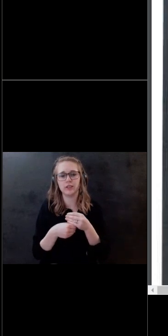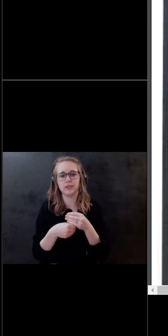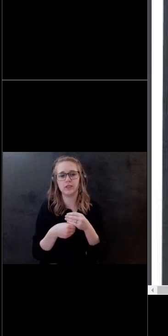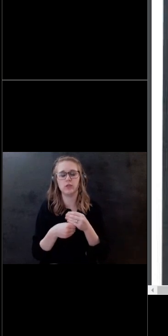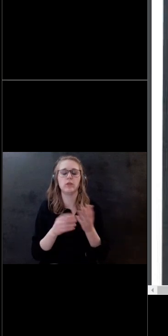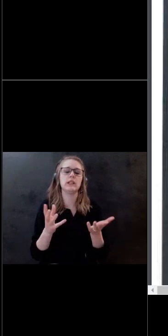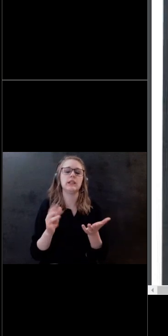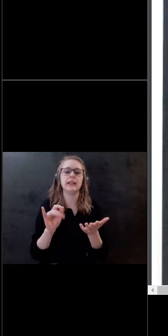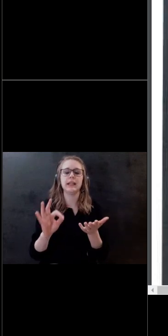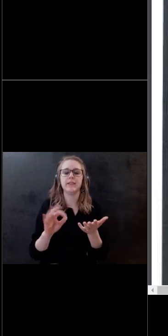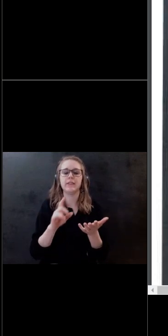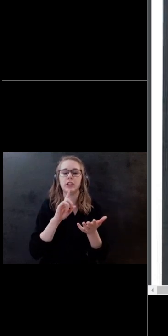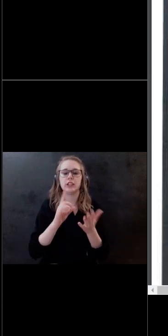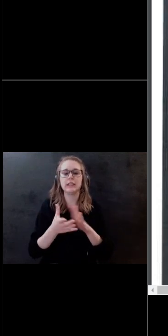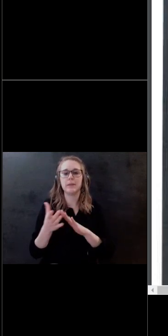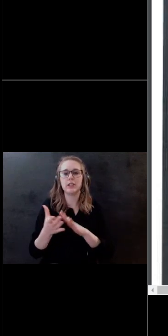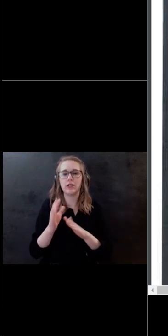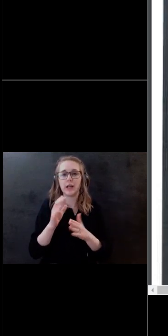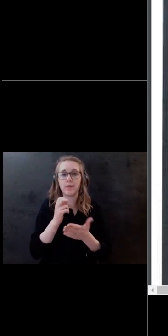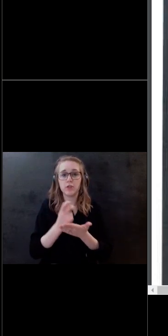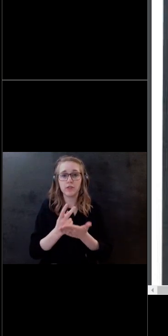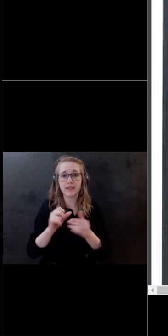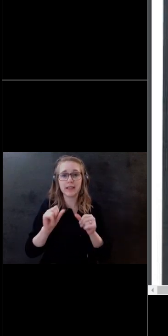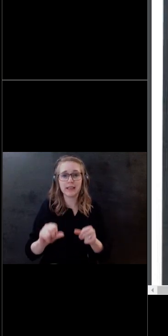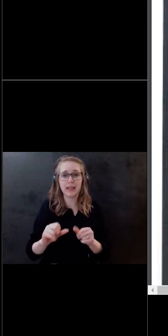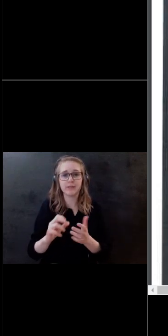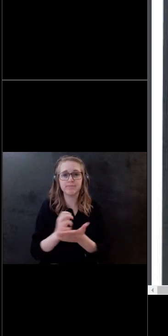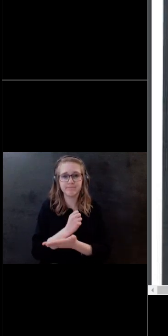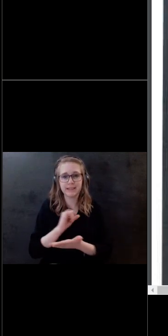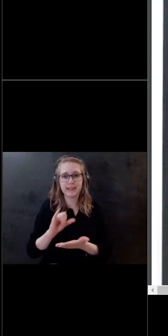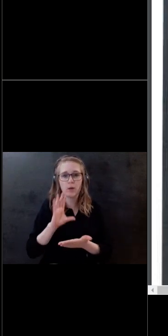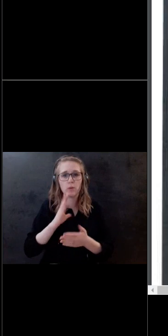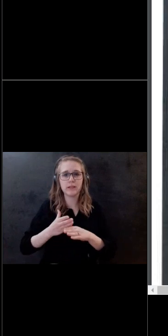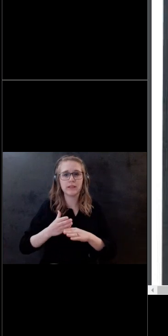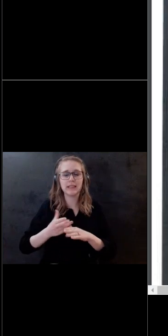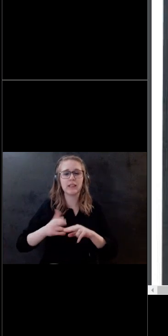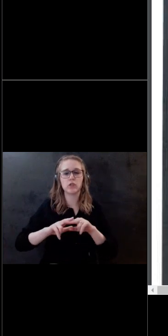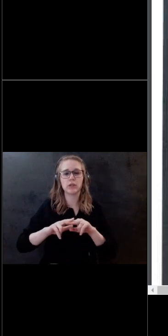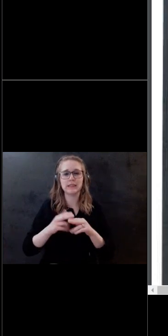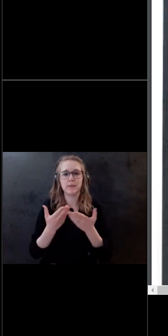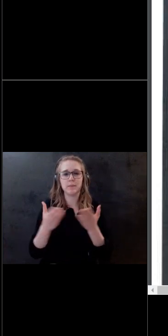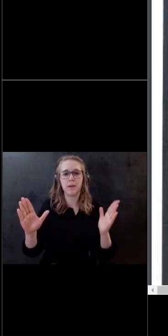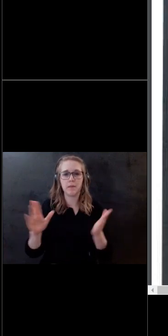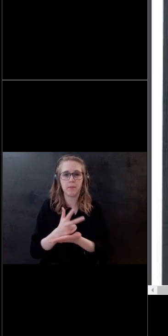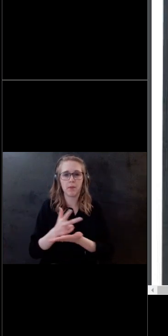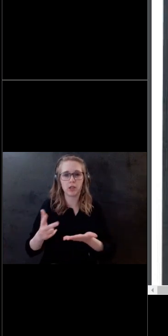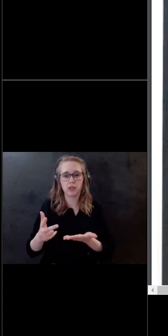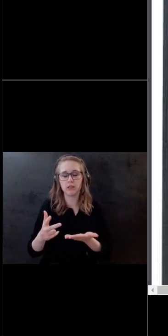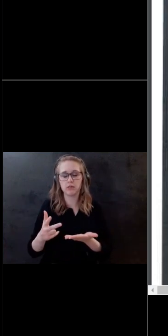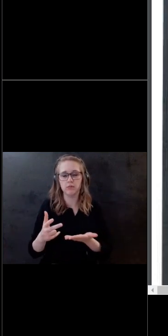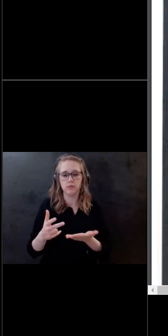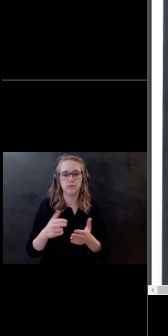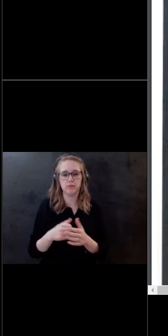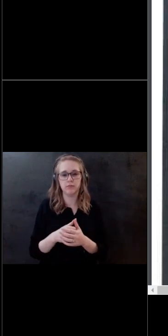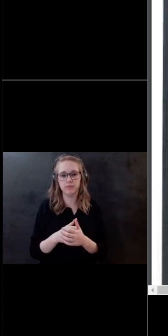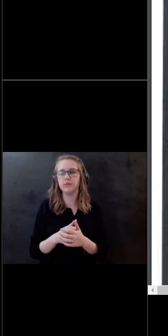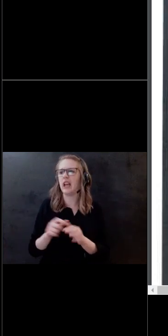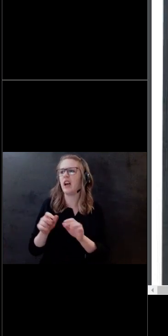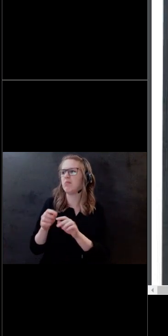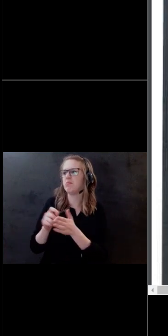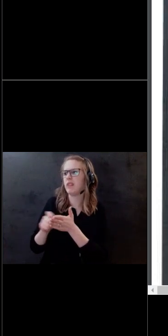if there's an administrative approval that can be obtained that would increase right. Public parking, we can just word it like that. Yeah.